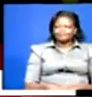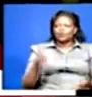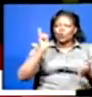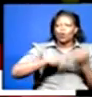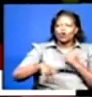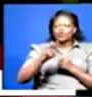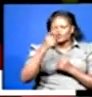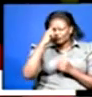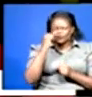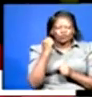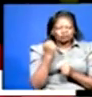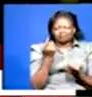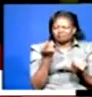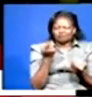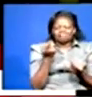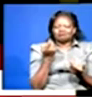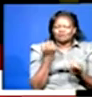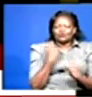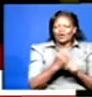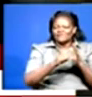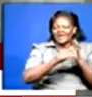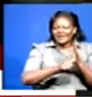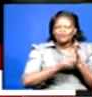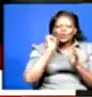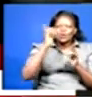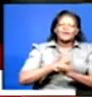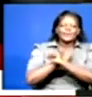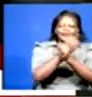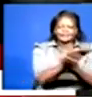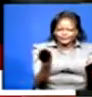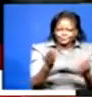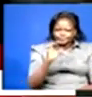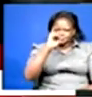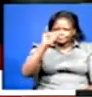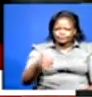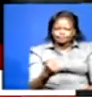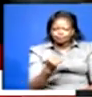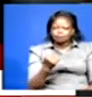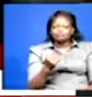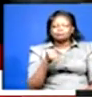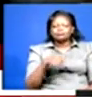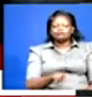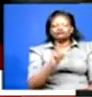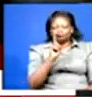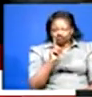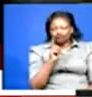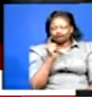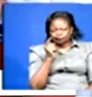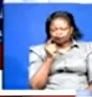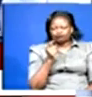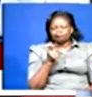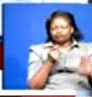bidii, tutachunga hiyo mali. Chief Justice Martha Koome, who presided over the swearing-in